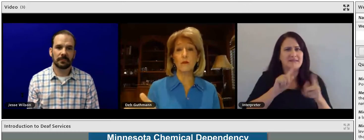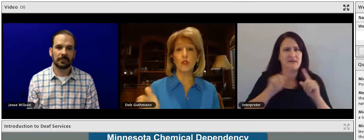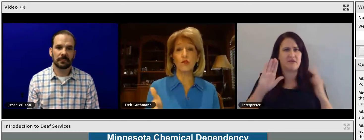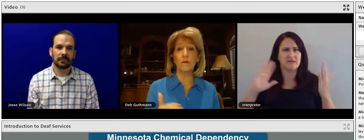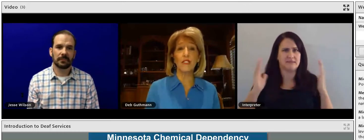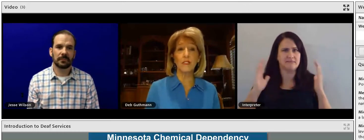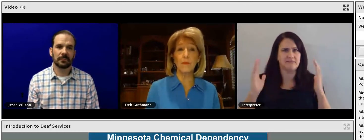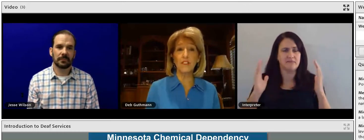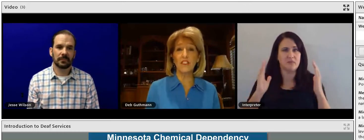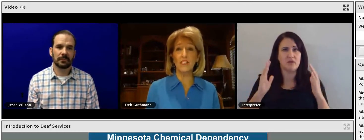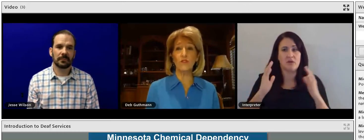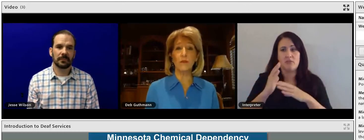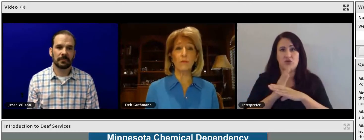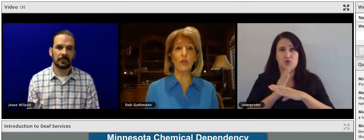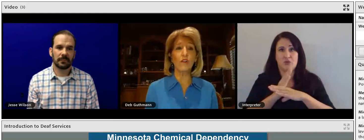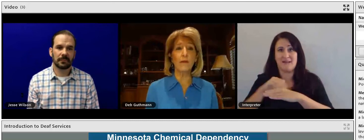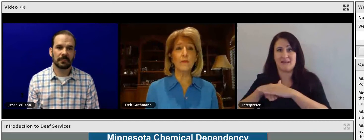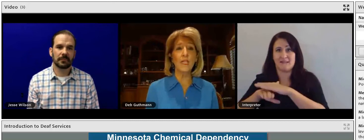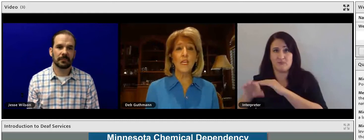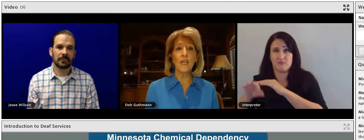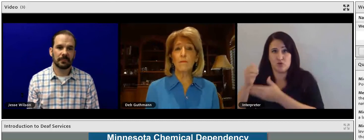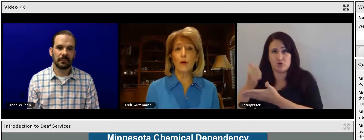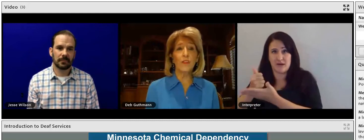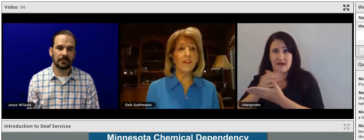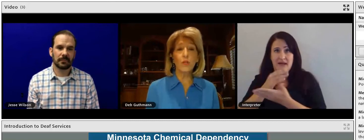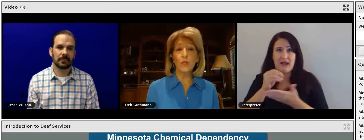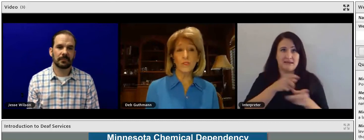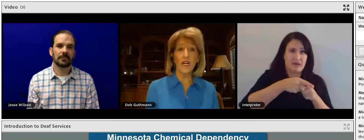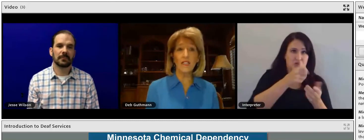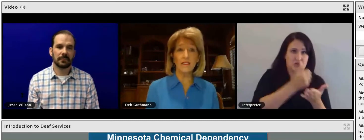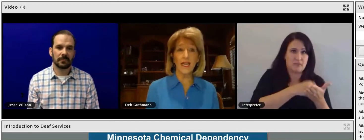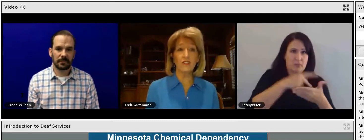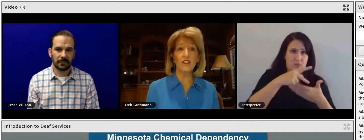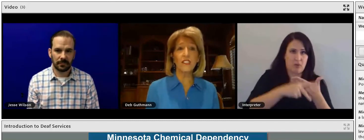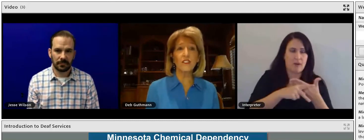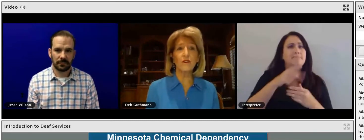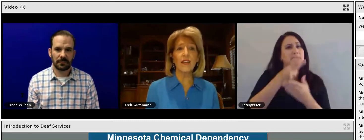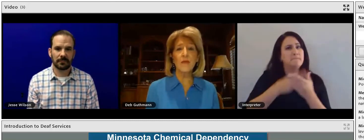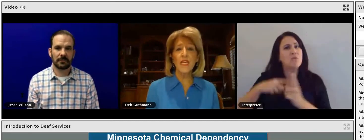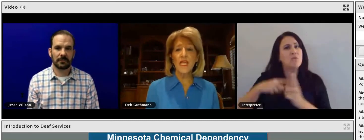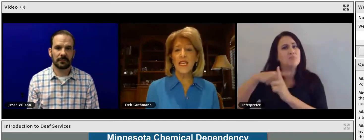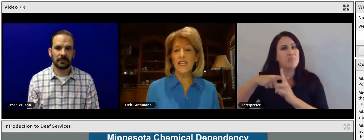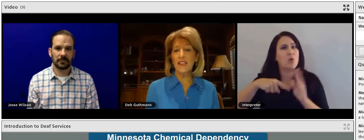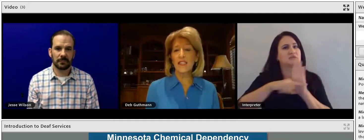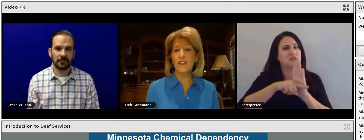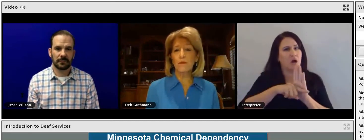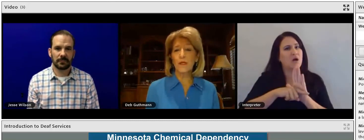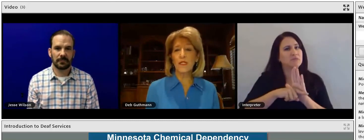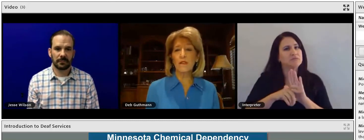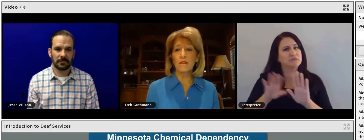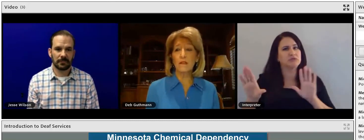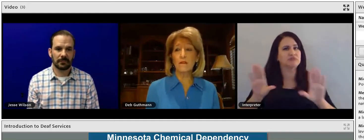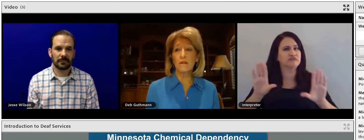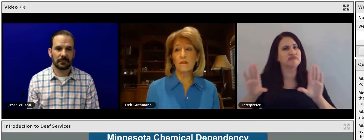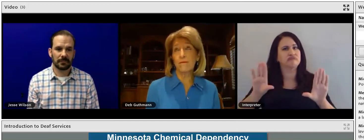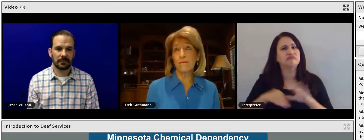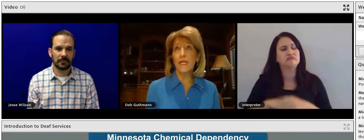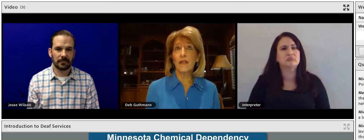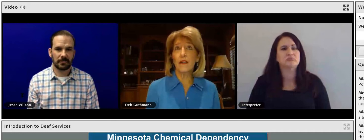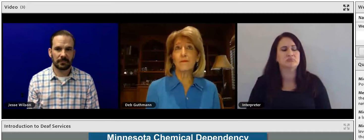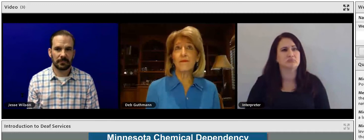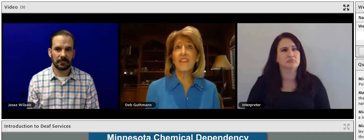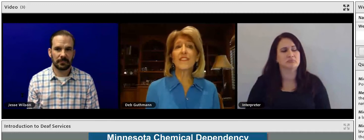are between accessible treatment and specialized treatment programs. Both have pros and cons actually to them, and I think the